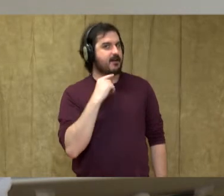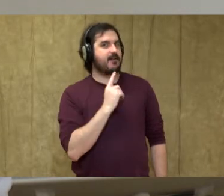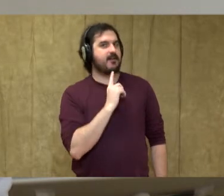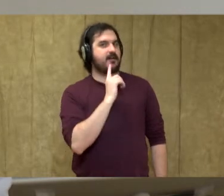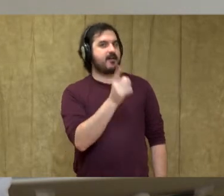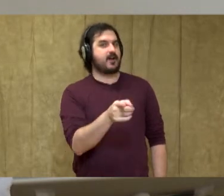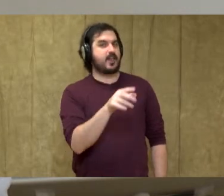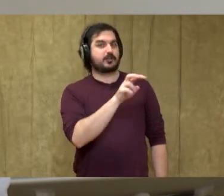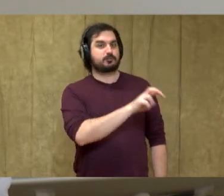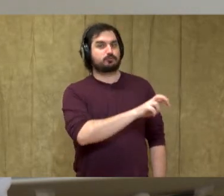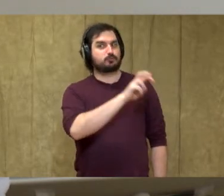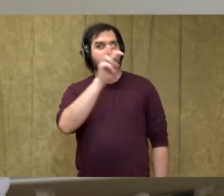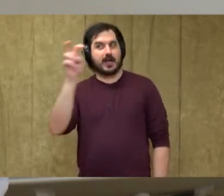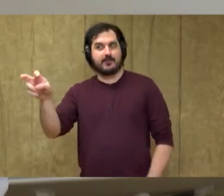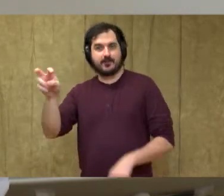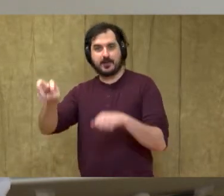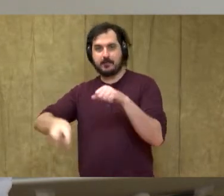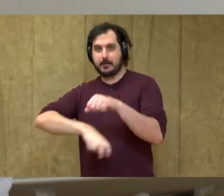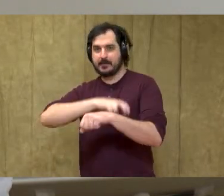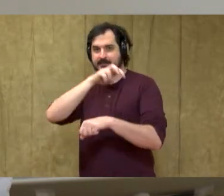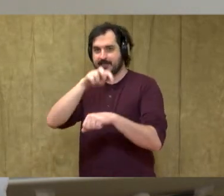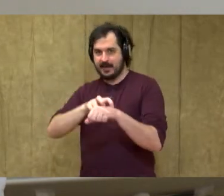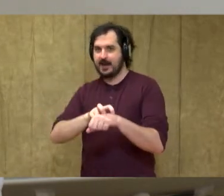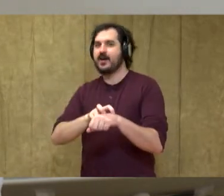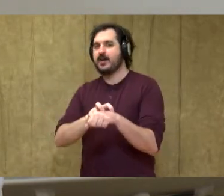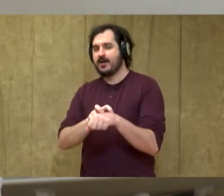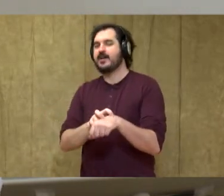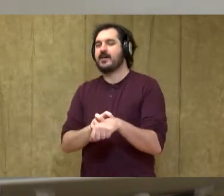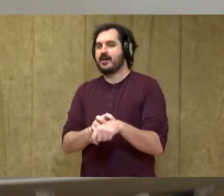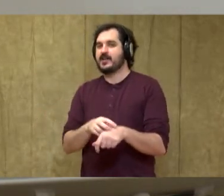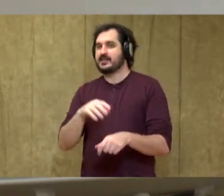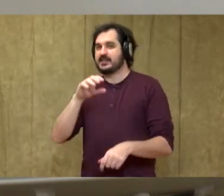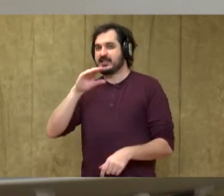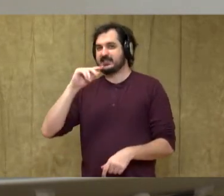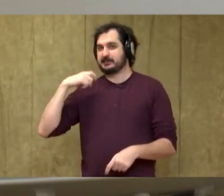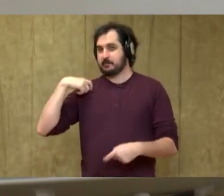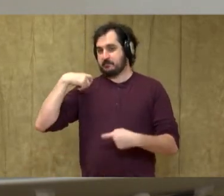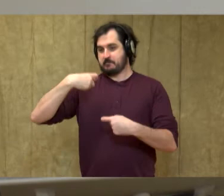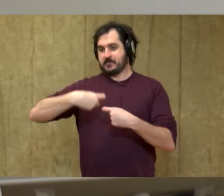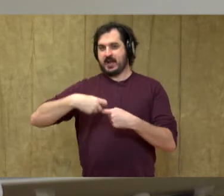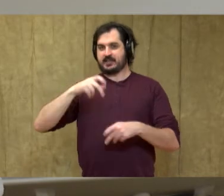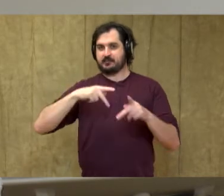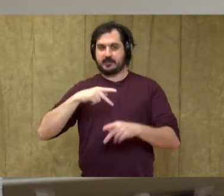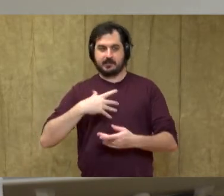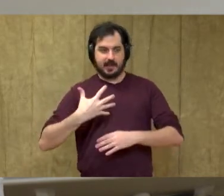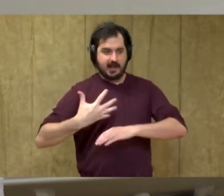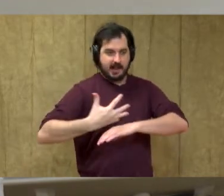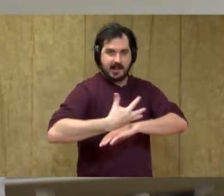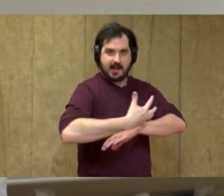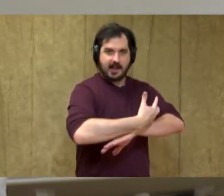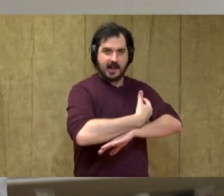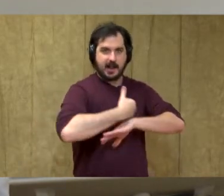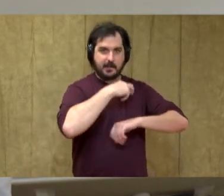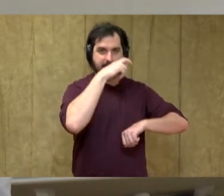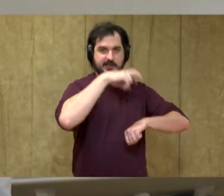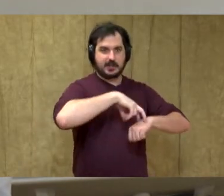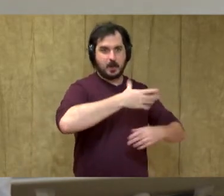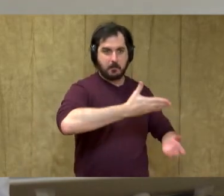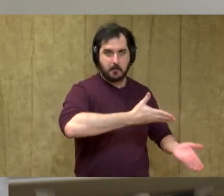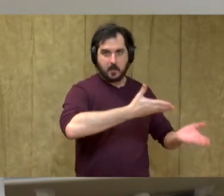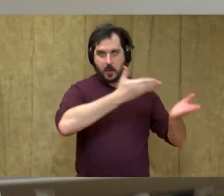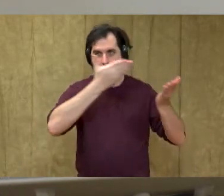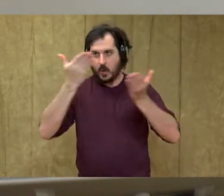The Travels of the Potatoes? The Spanish took some back with them. Oh my